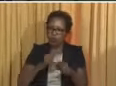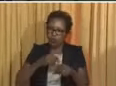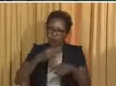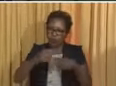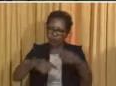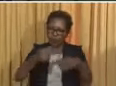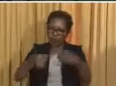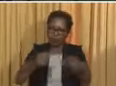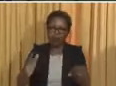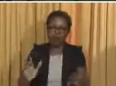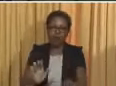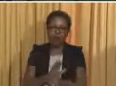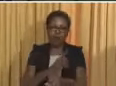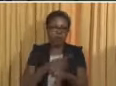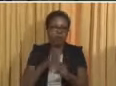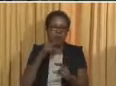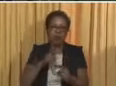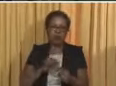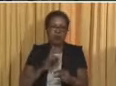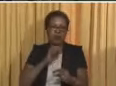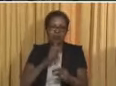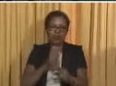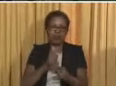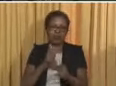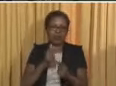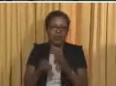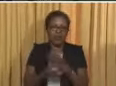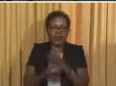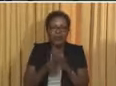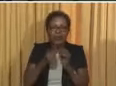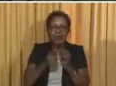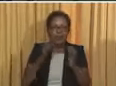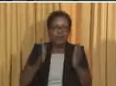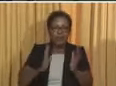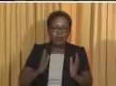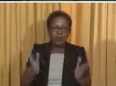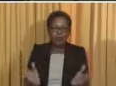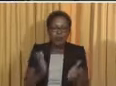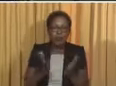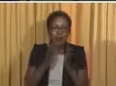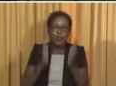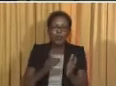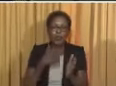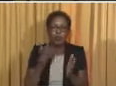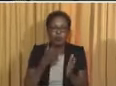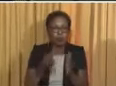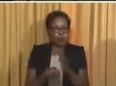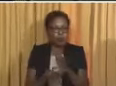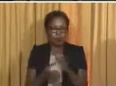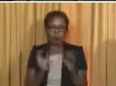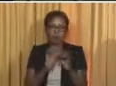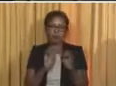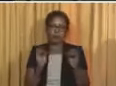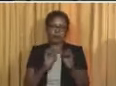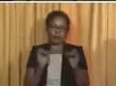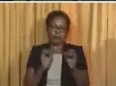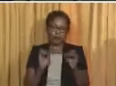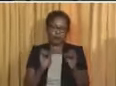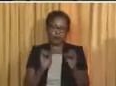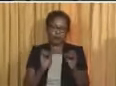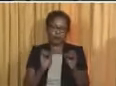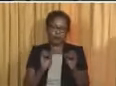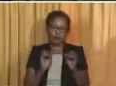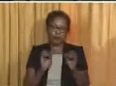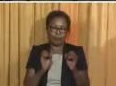but it does not state who the promoters must be. The unsaid is influential